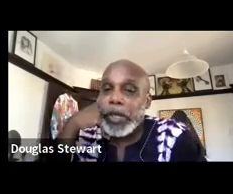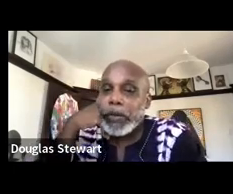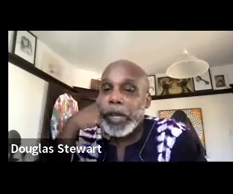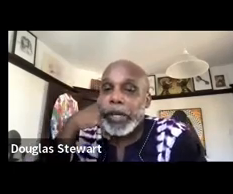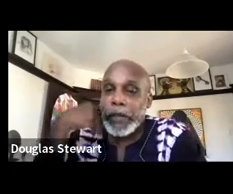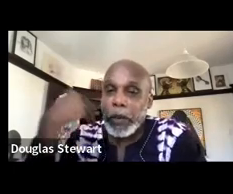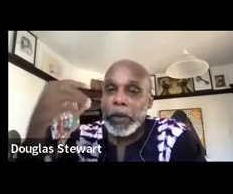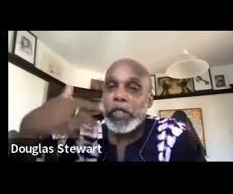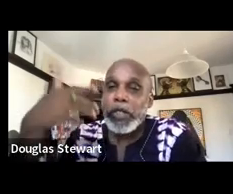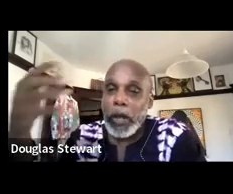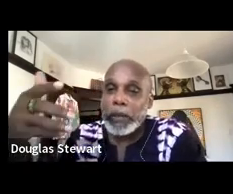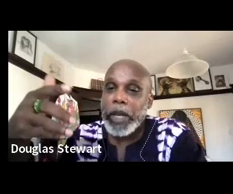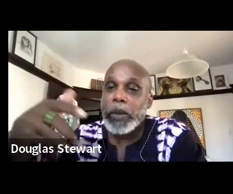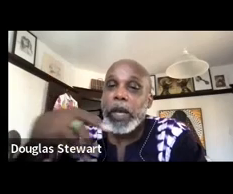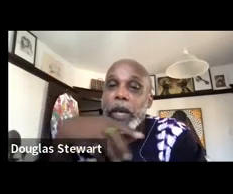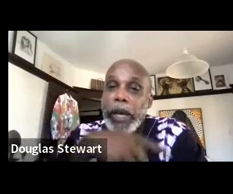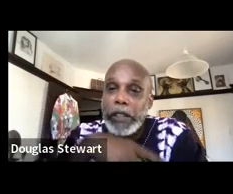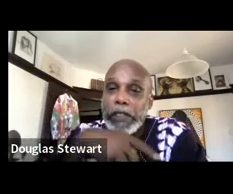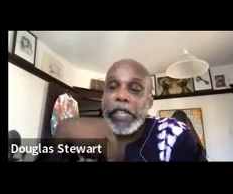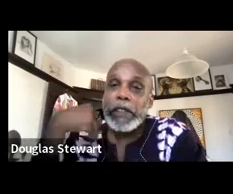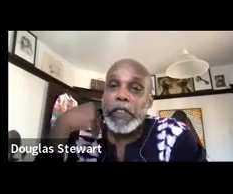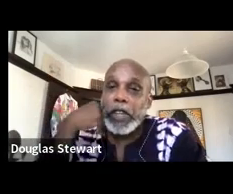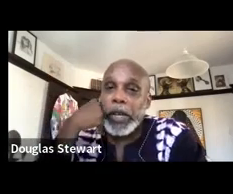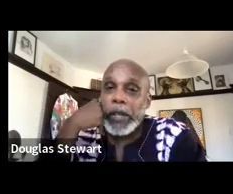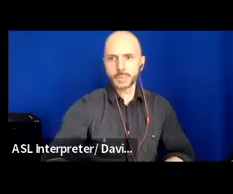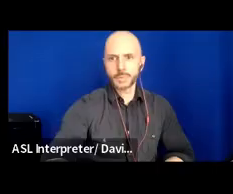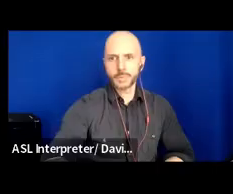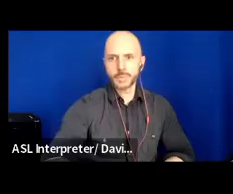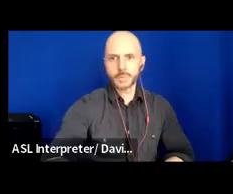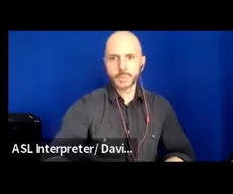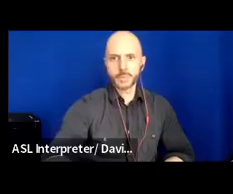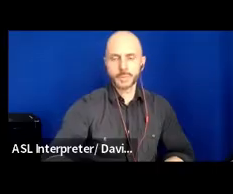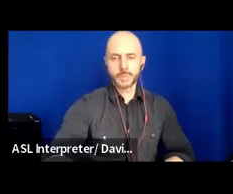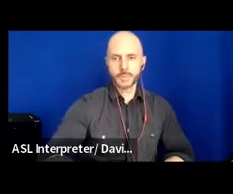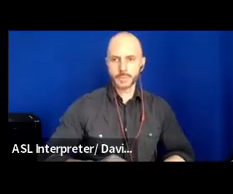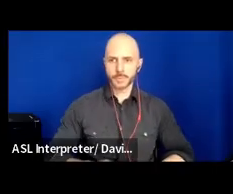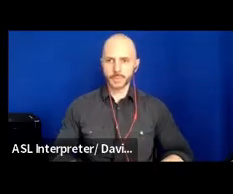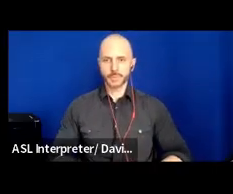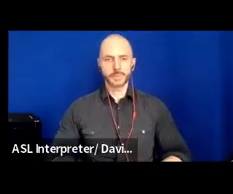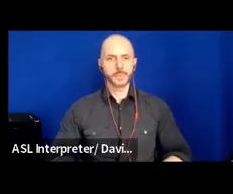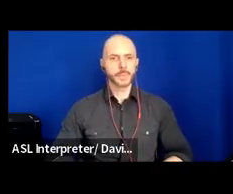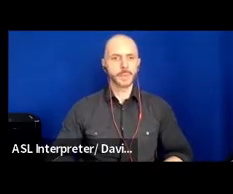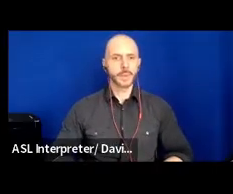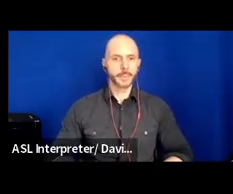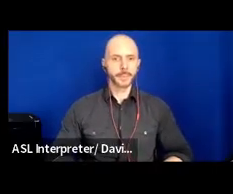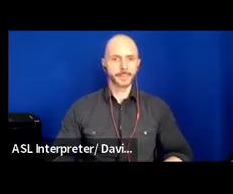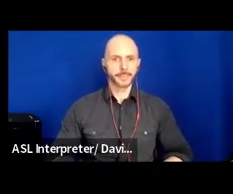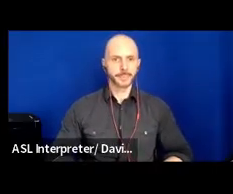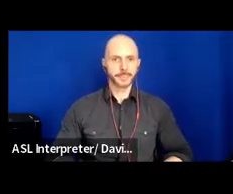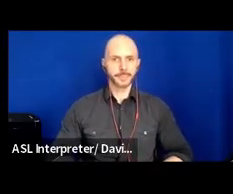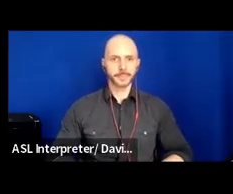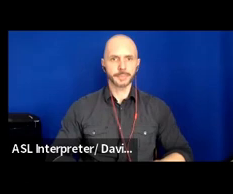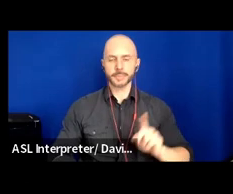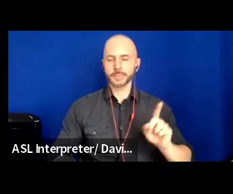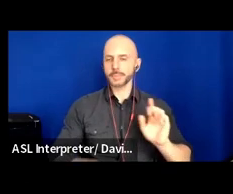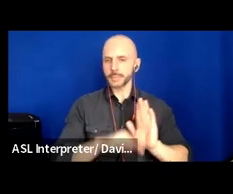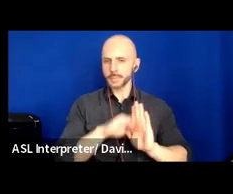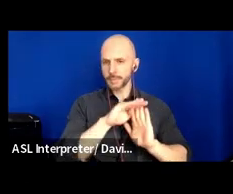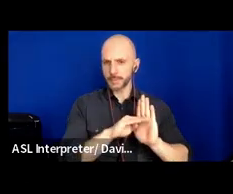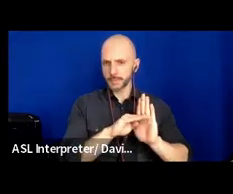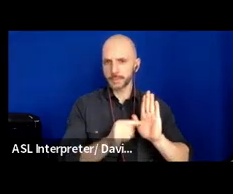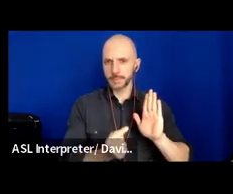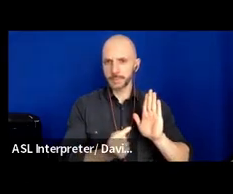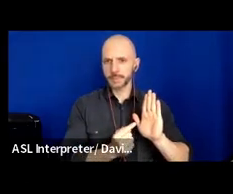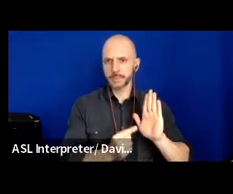definition, right? And I think we've just talked about, and you've seen in the video again, that historic legacy, and the implications and impact, and certainly sort